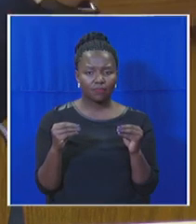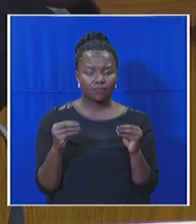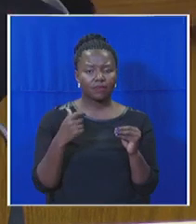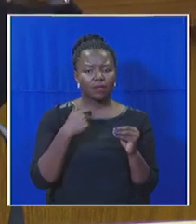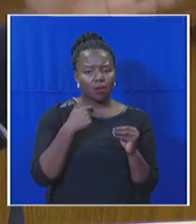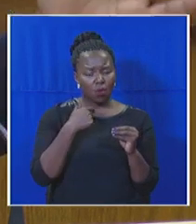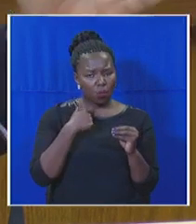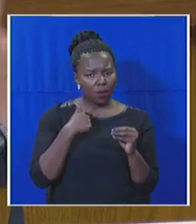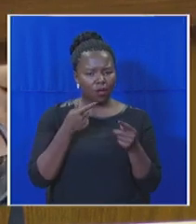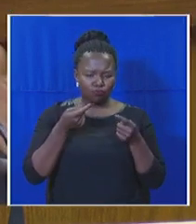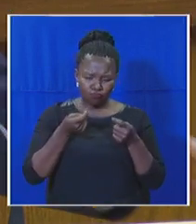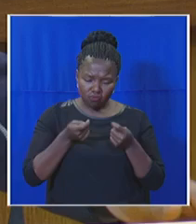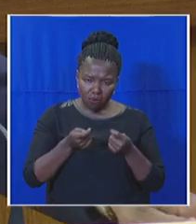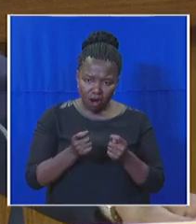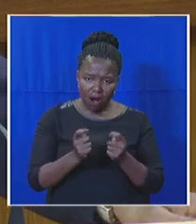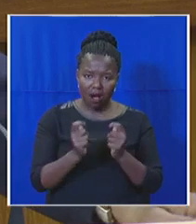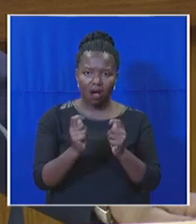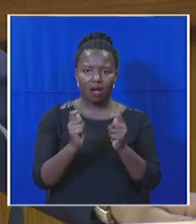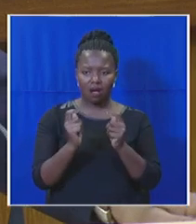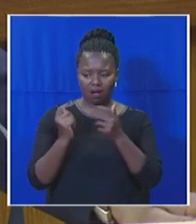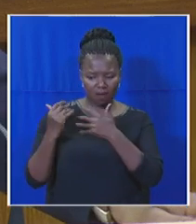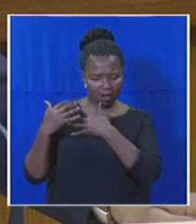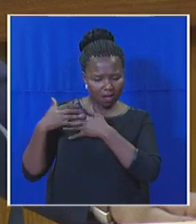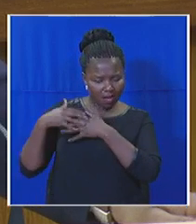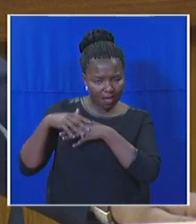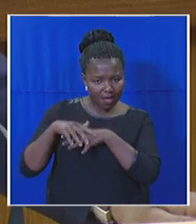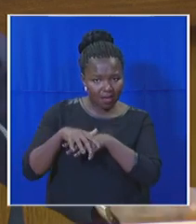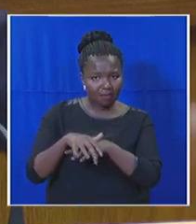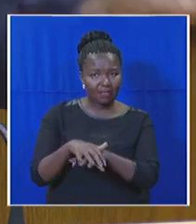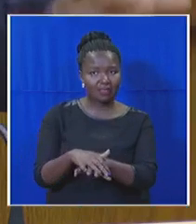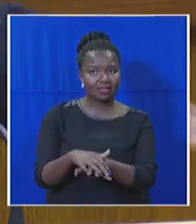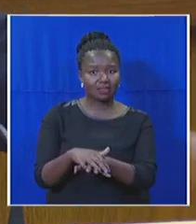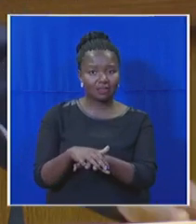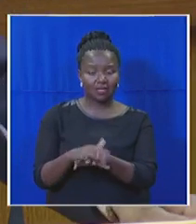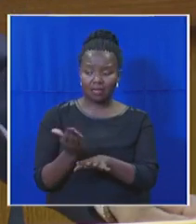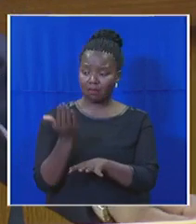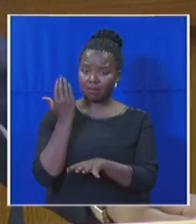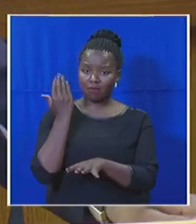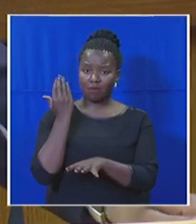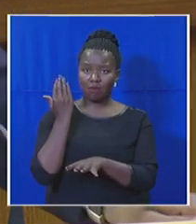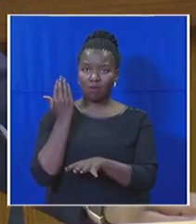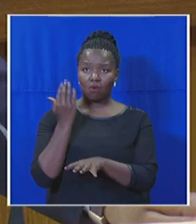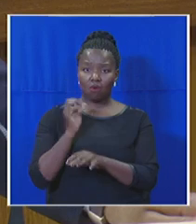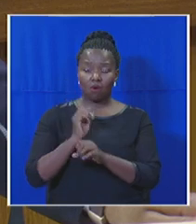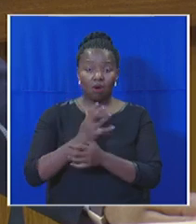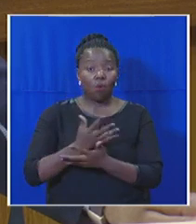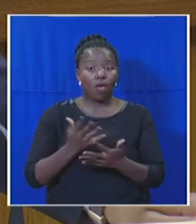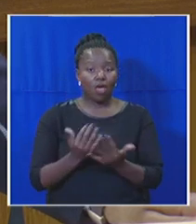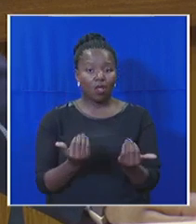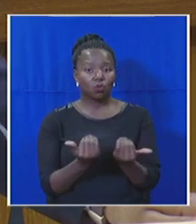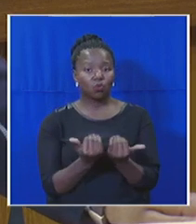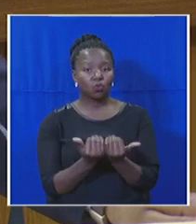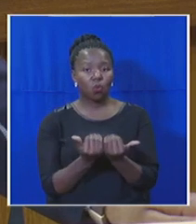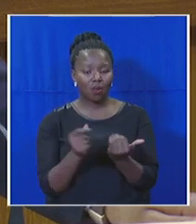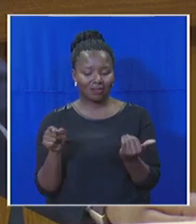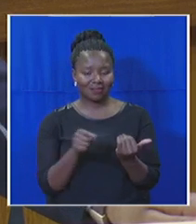tried to begin to implement it. That is why, at the lower levels, there are